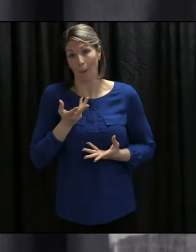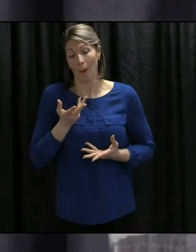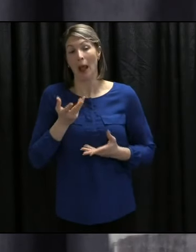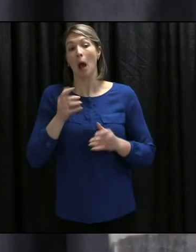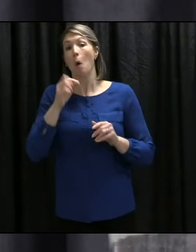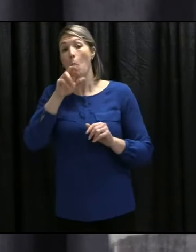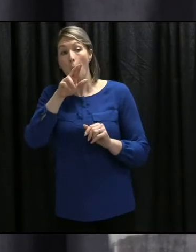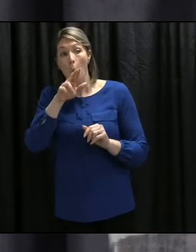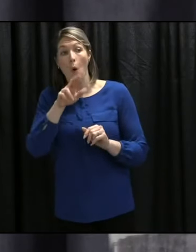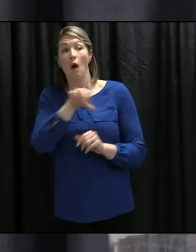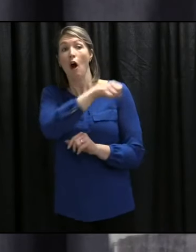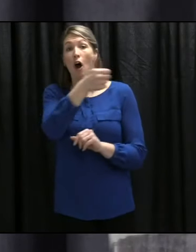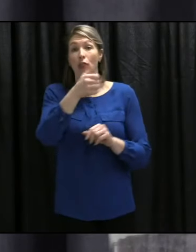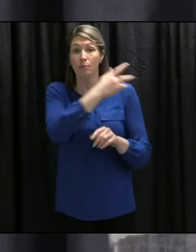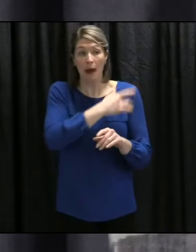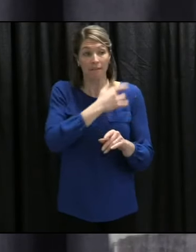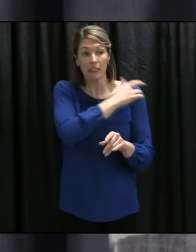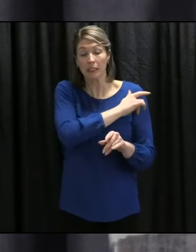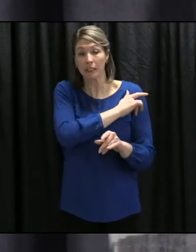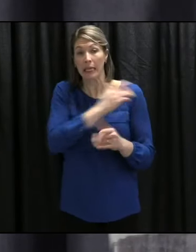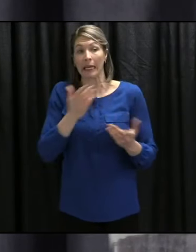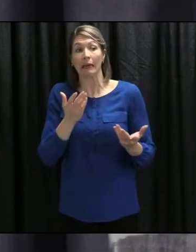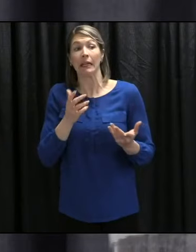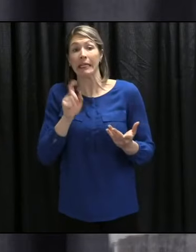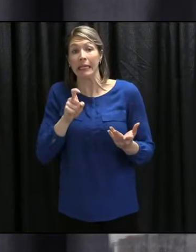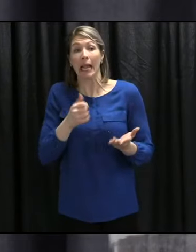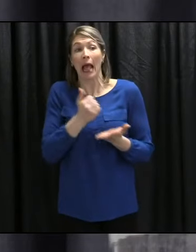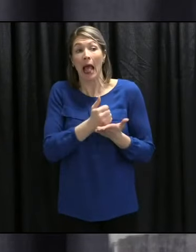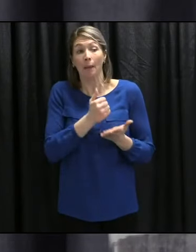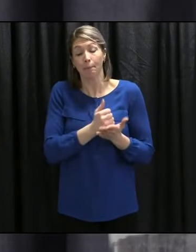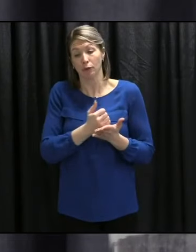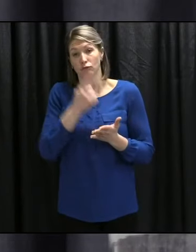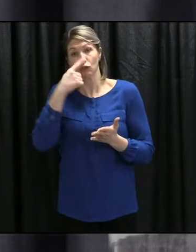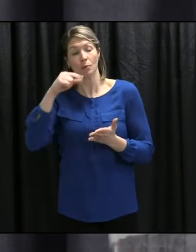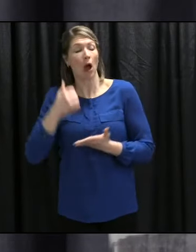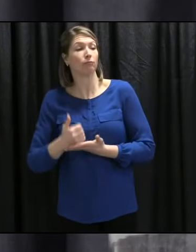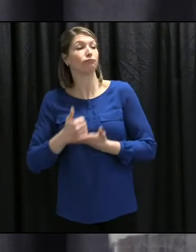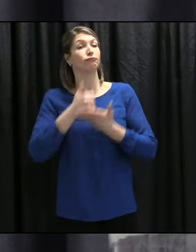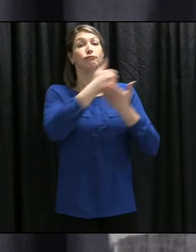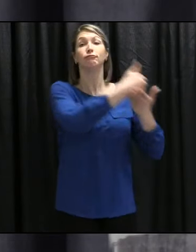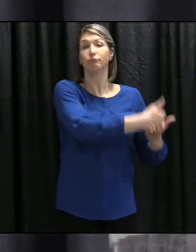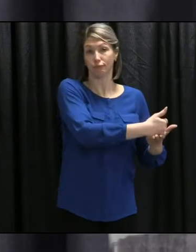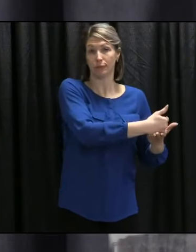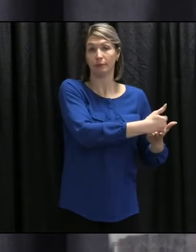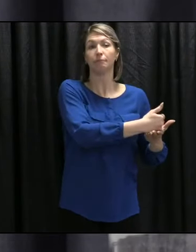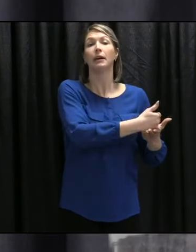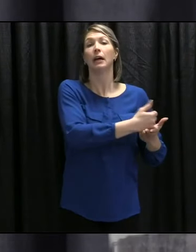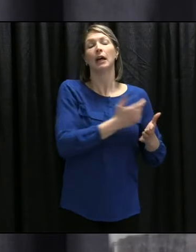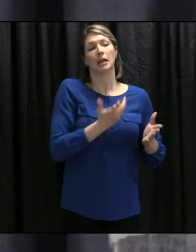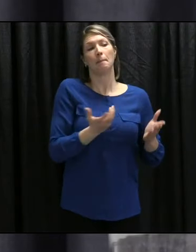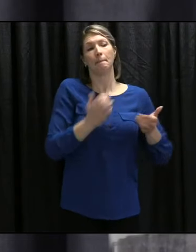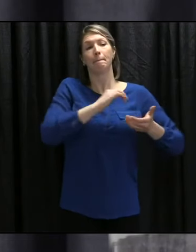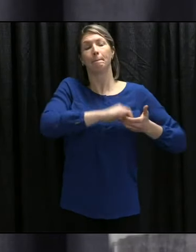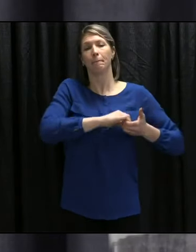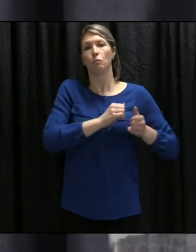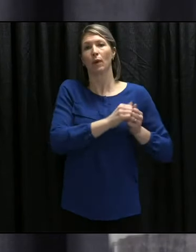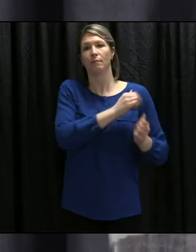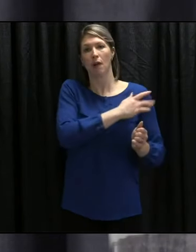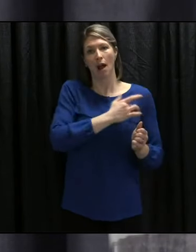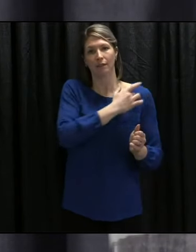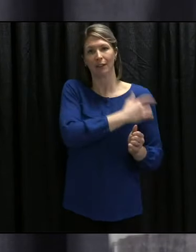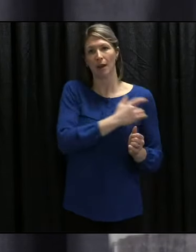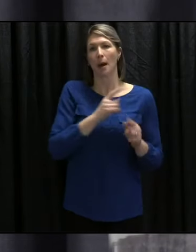have traditionally been done in larger centres, and in actual fact they've often been done